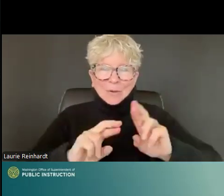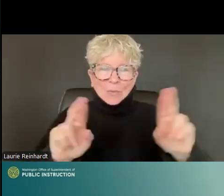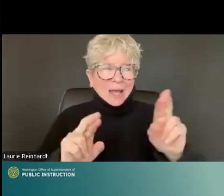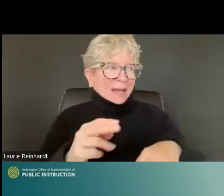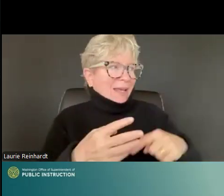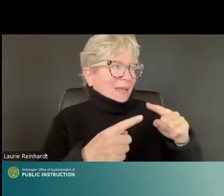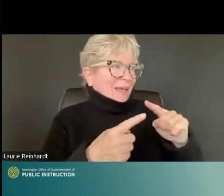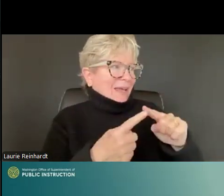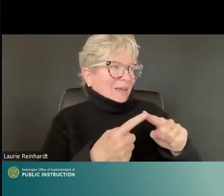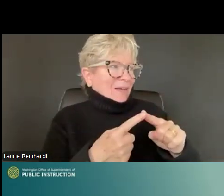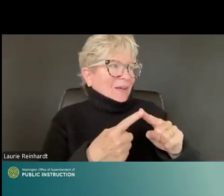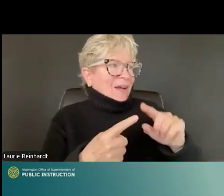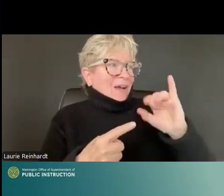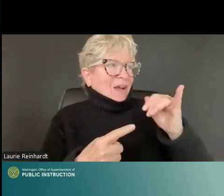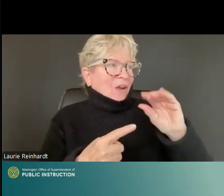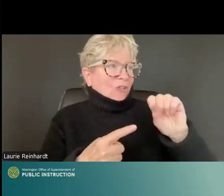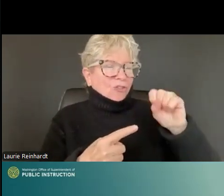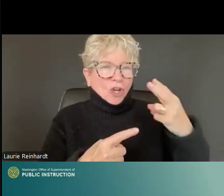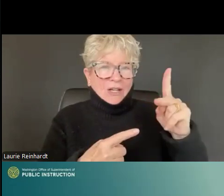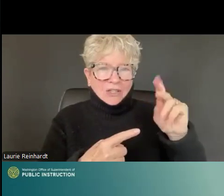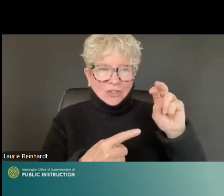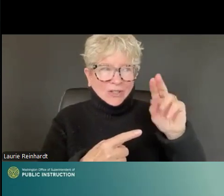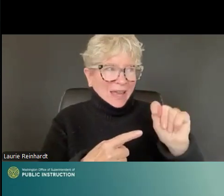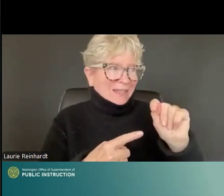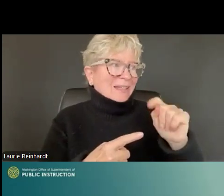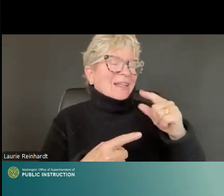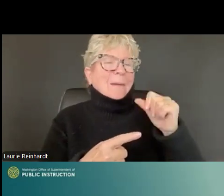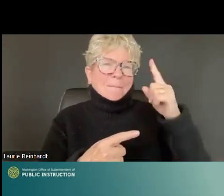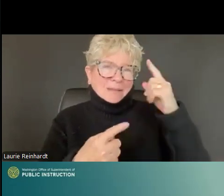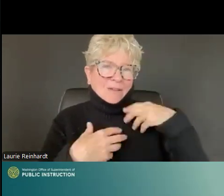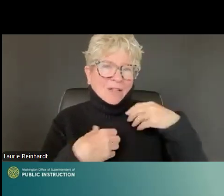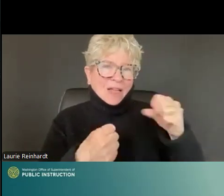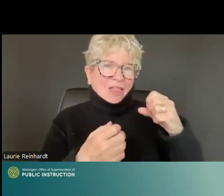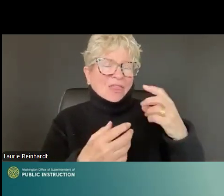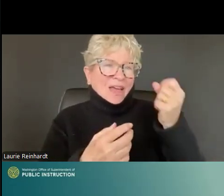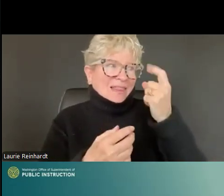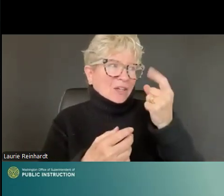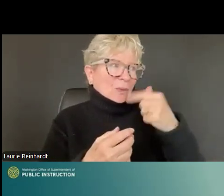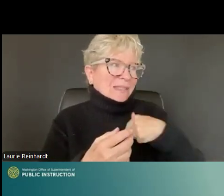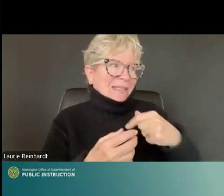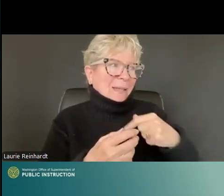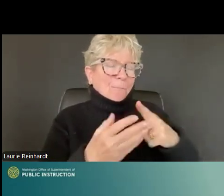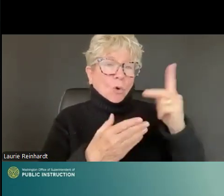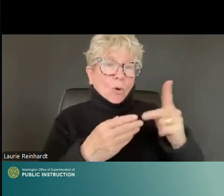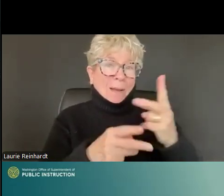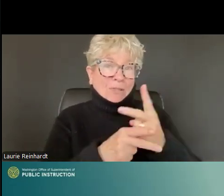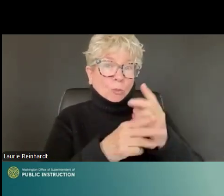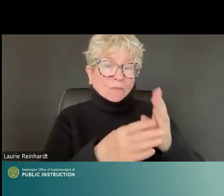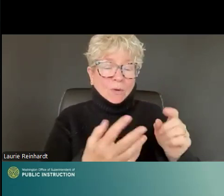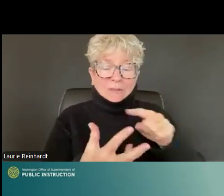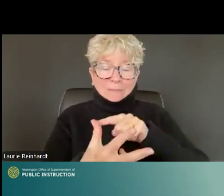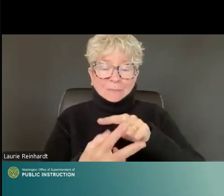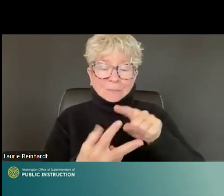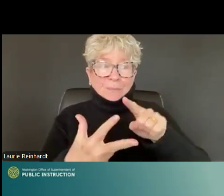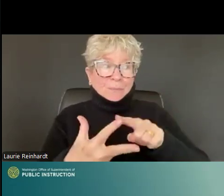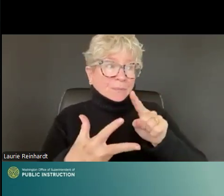our mental health literacy program supervisor. Joining us today is also Sarah